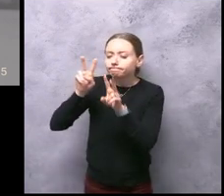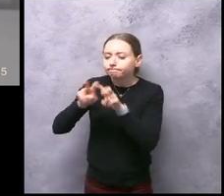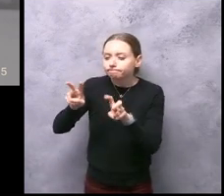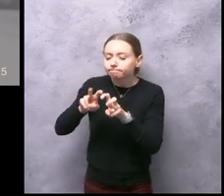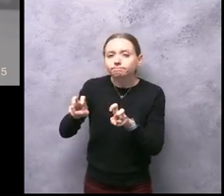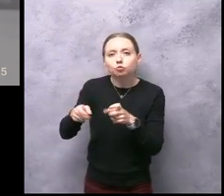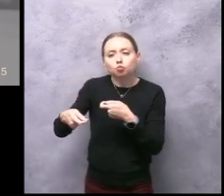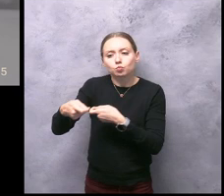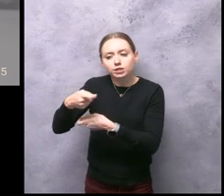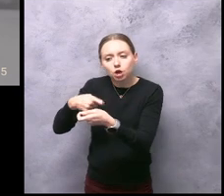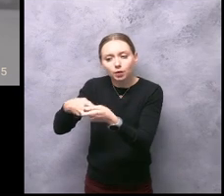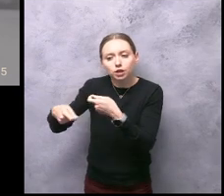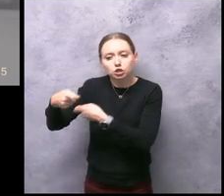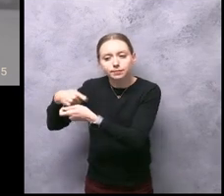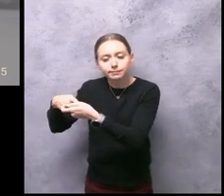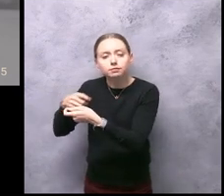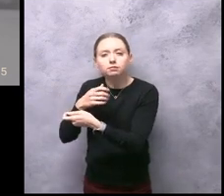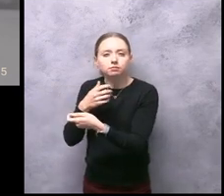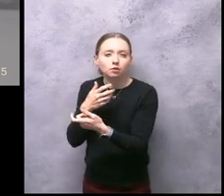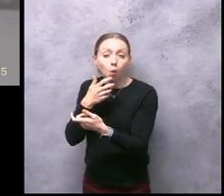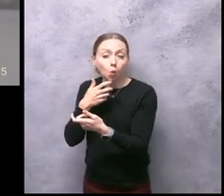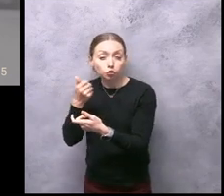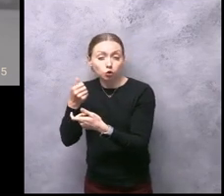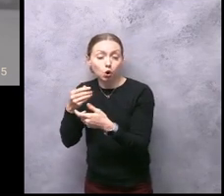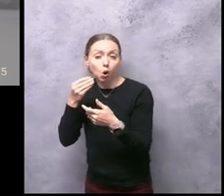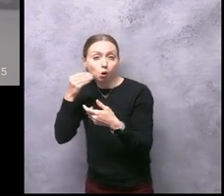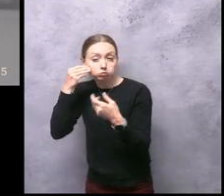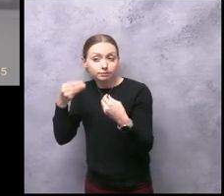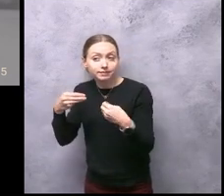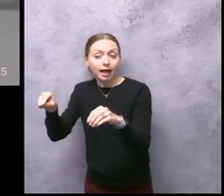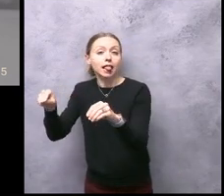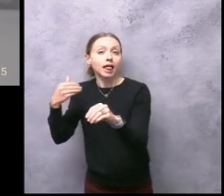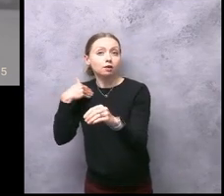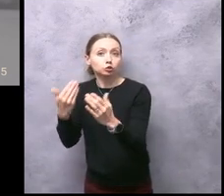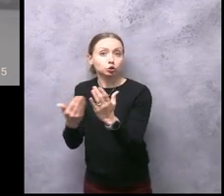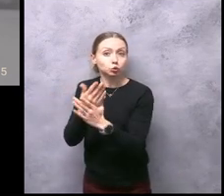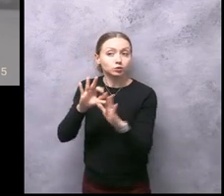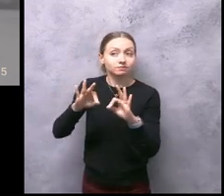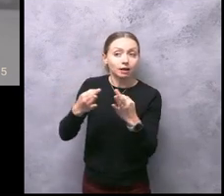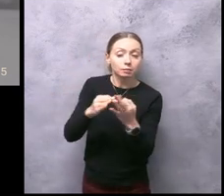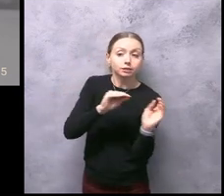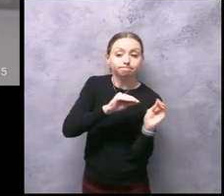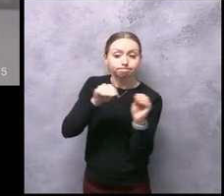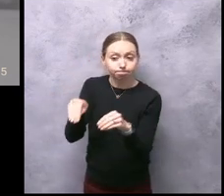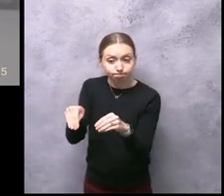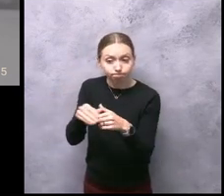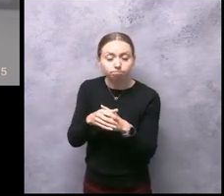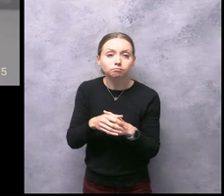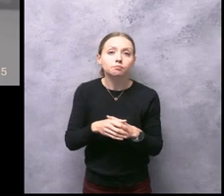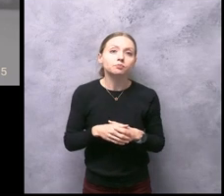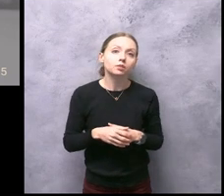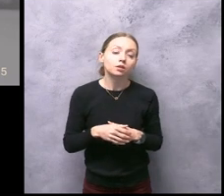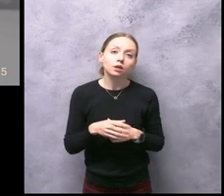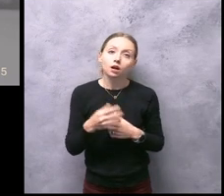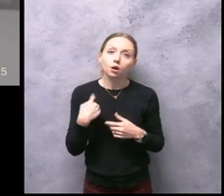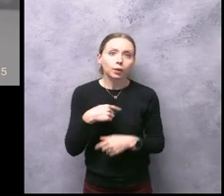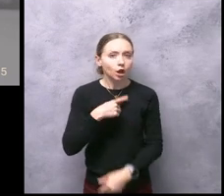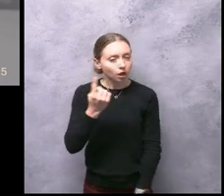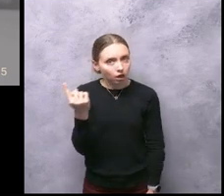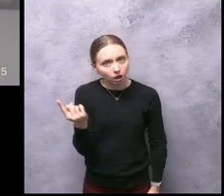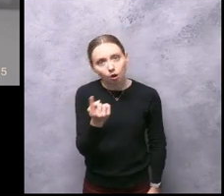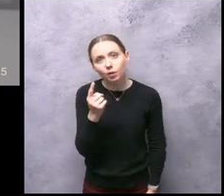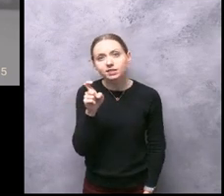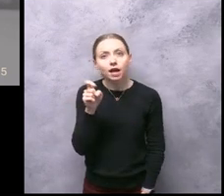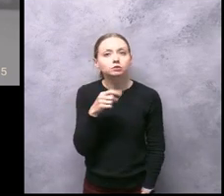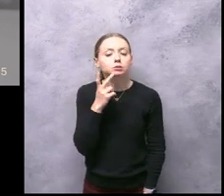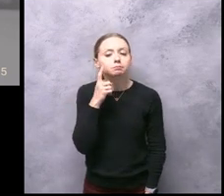with younger families, which neighborhoods are holding on to their empty nesters and which are selling to younger families. And then we always have to keep